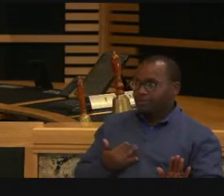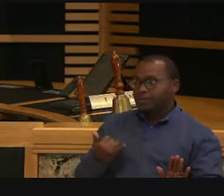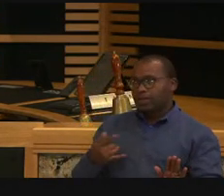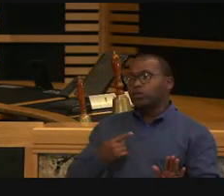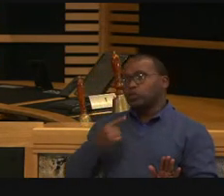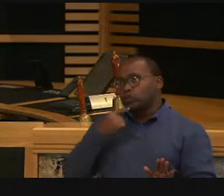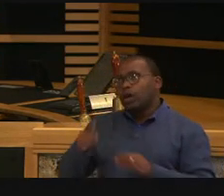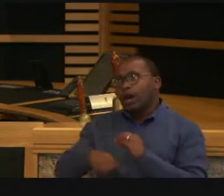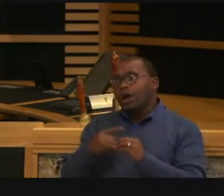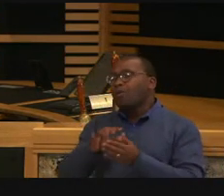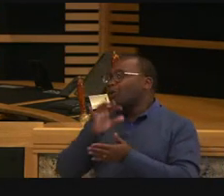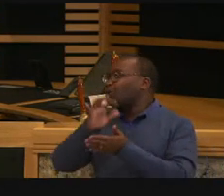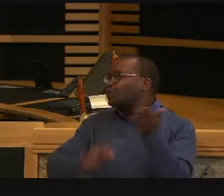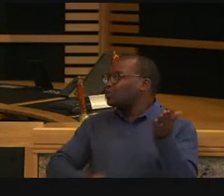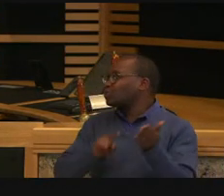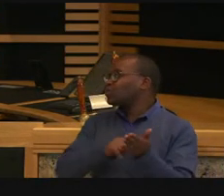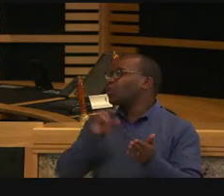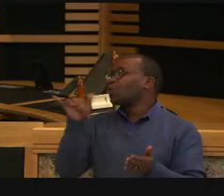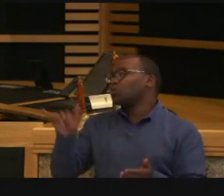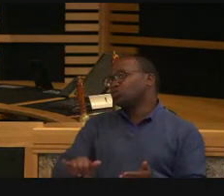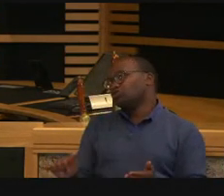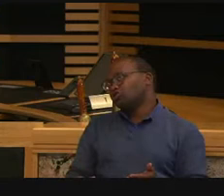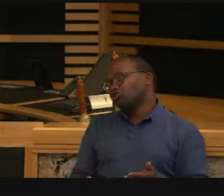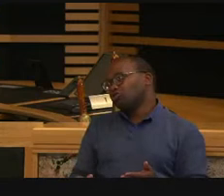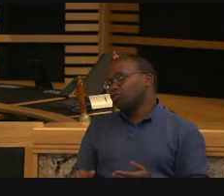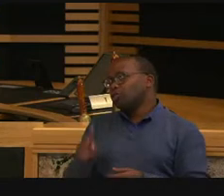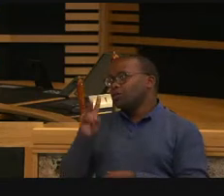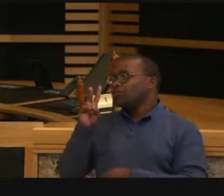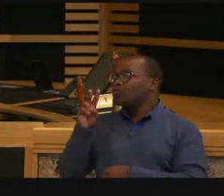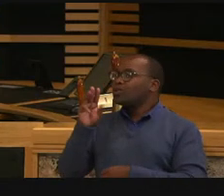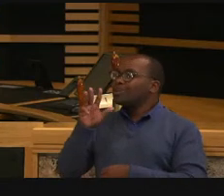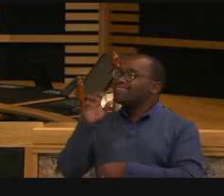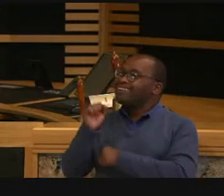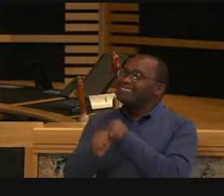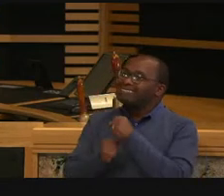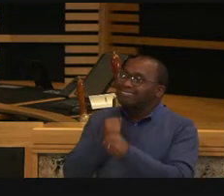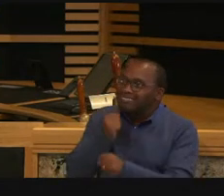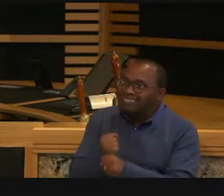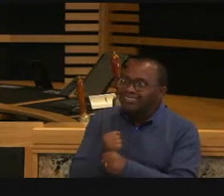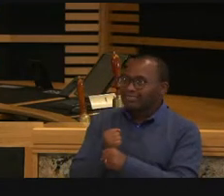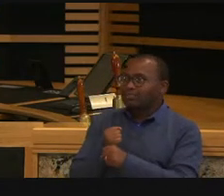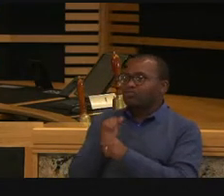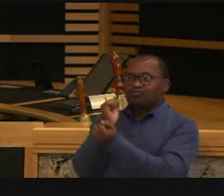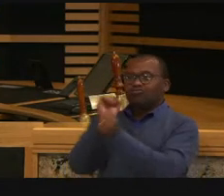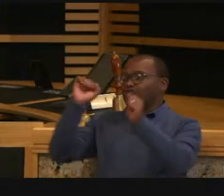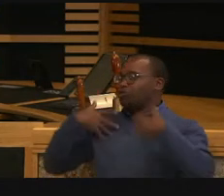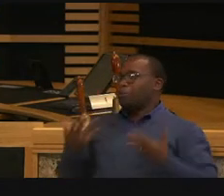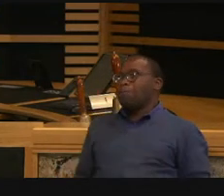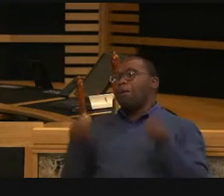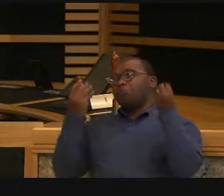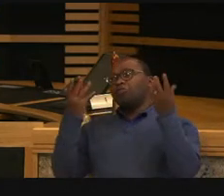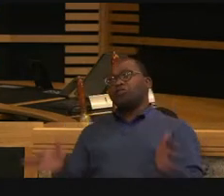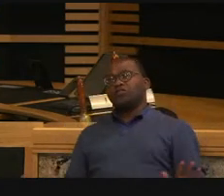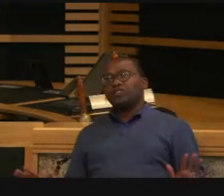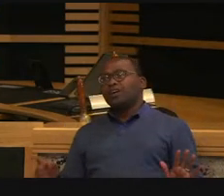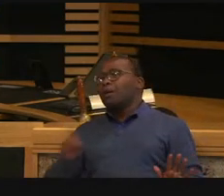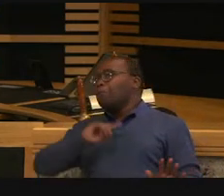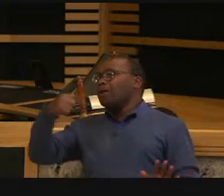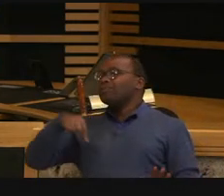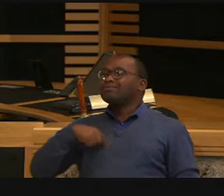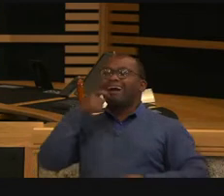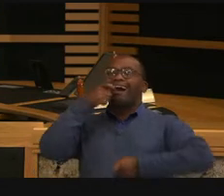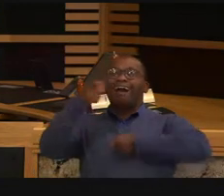story to tell, Mr. Premier. 29 years after the dawn of democracy, we are still crying and fighting for